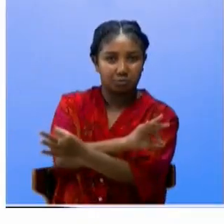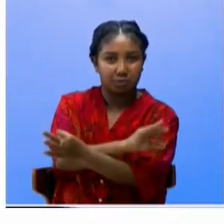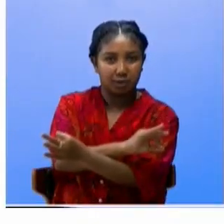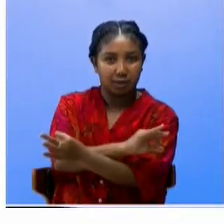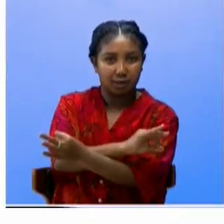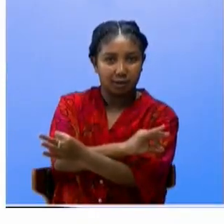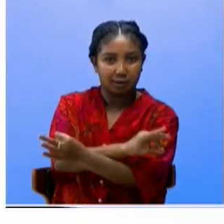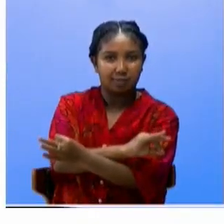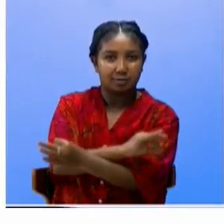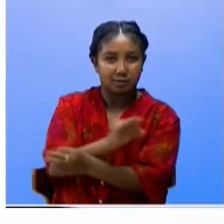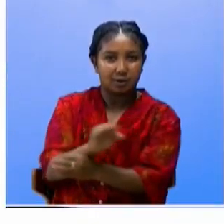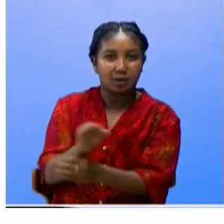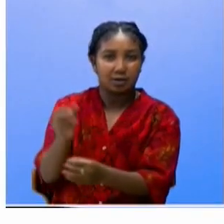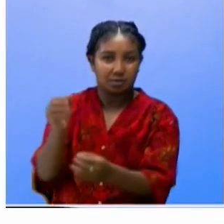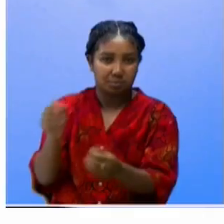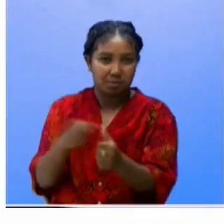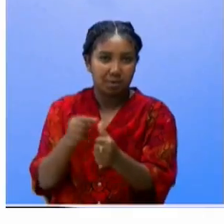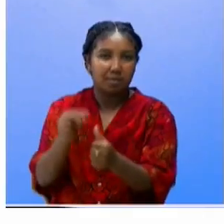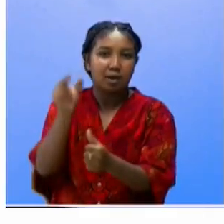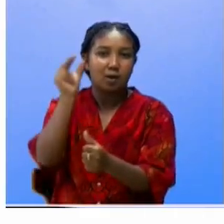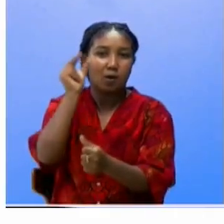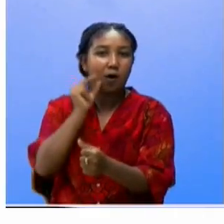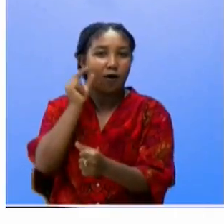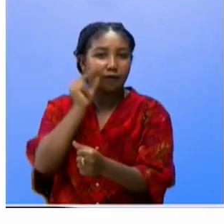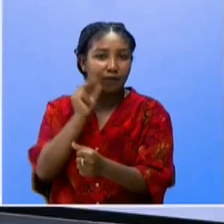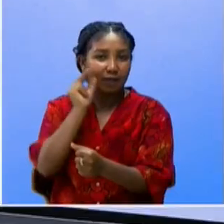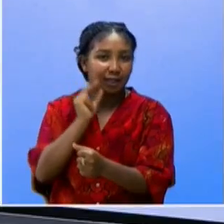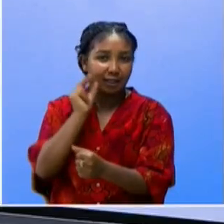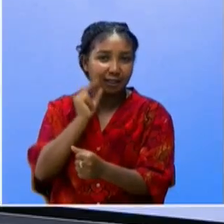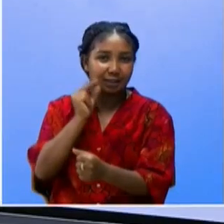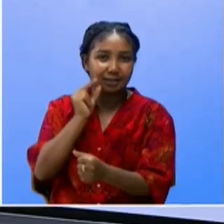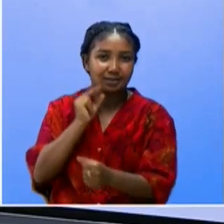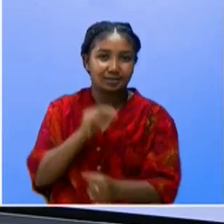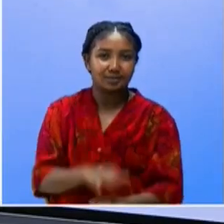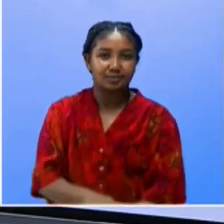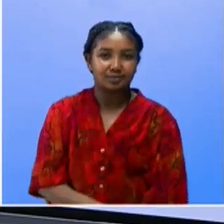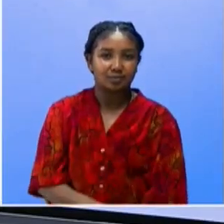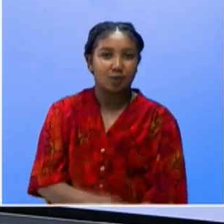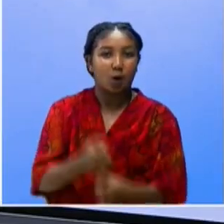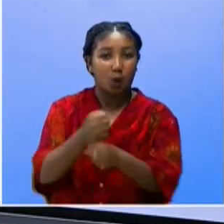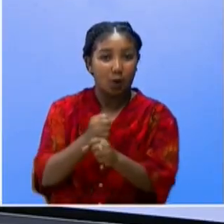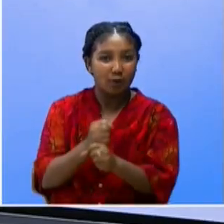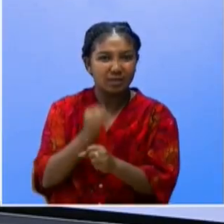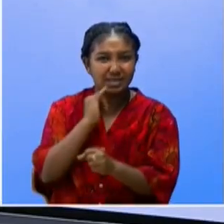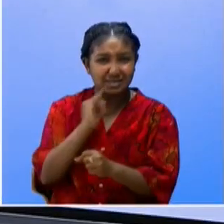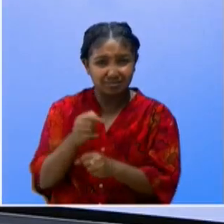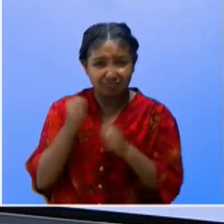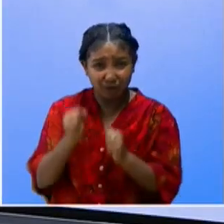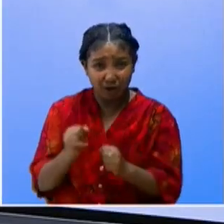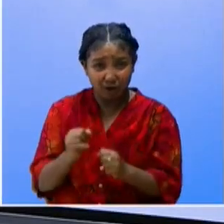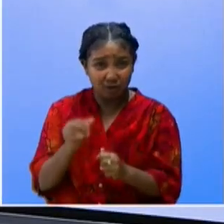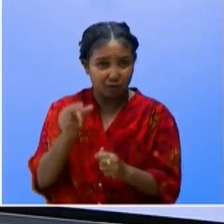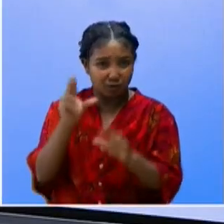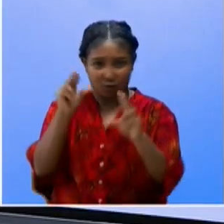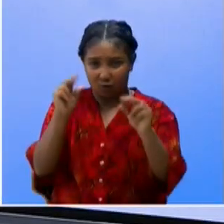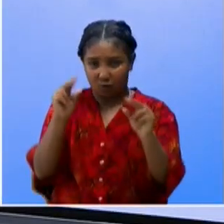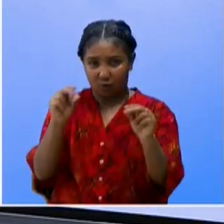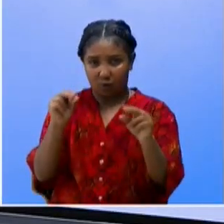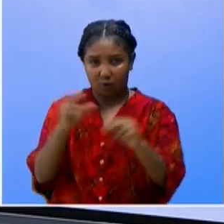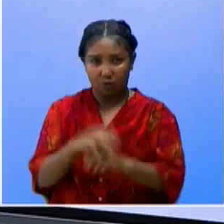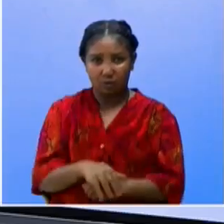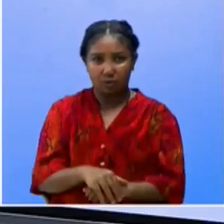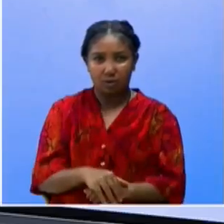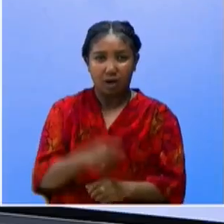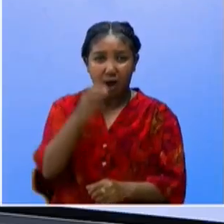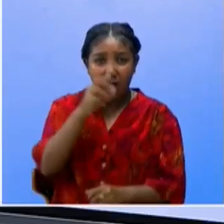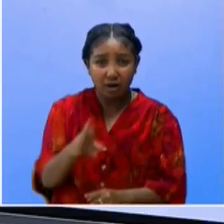so we have to say coffee. Can we say is here? No. What